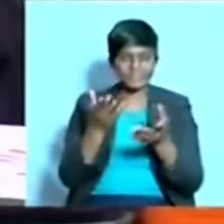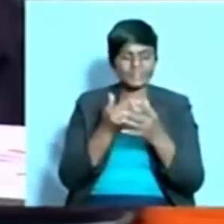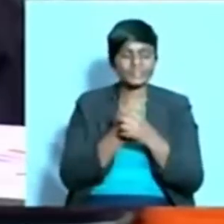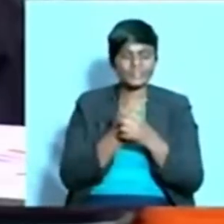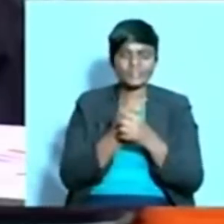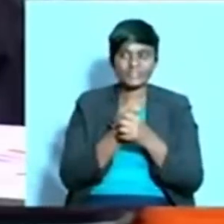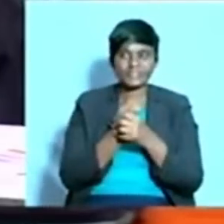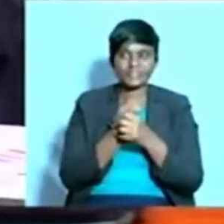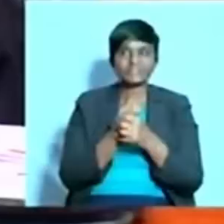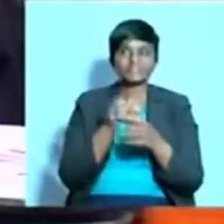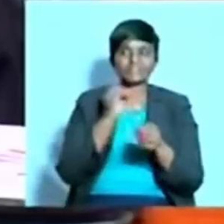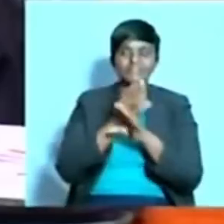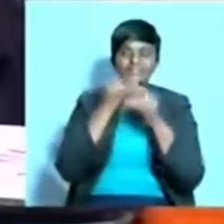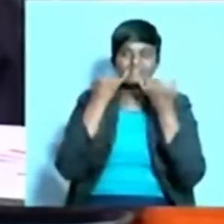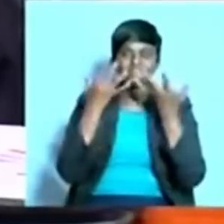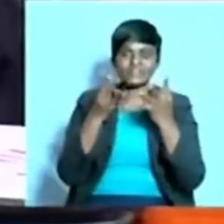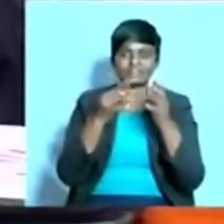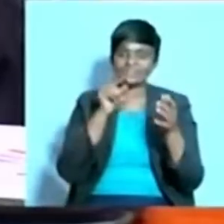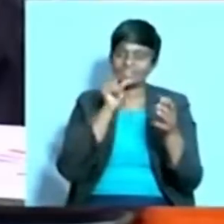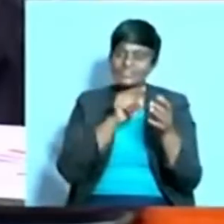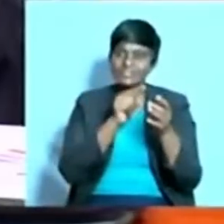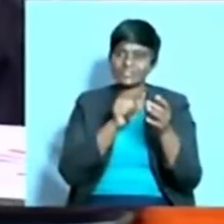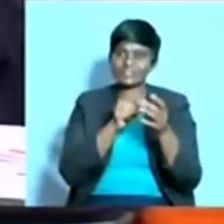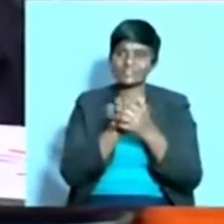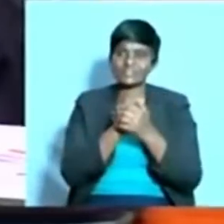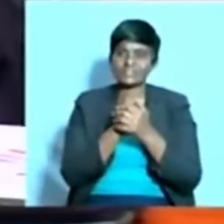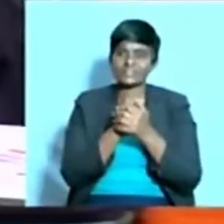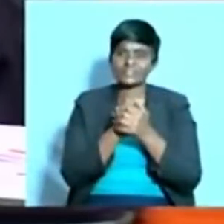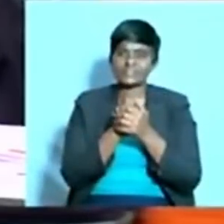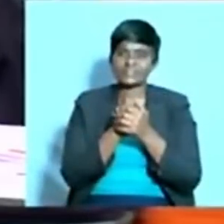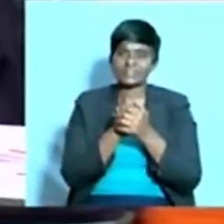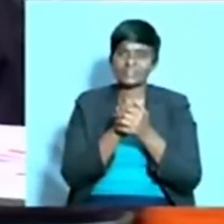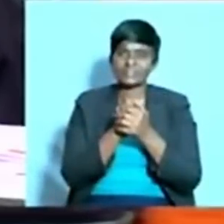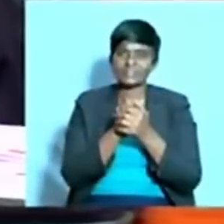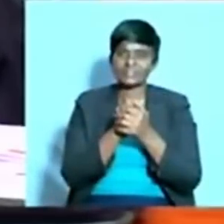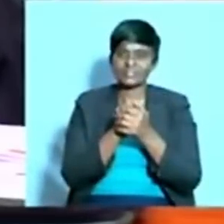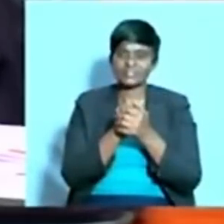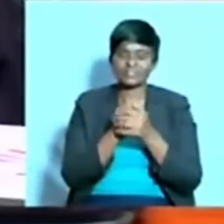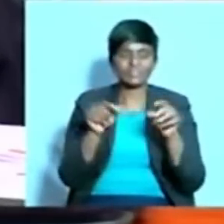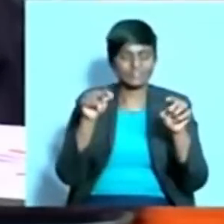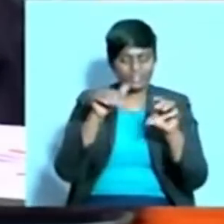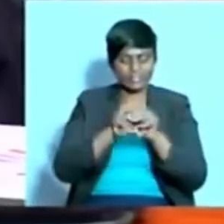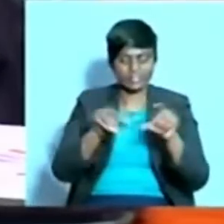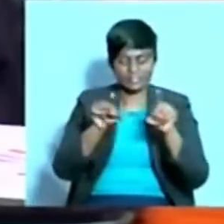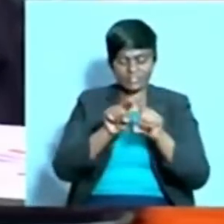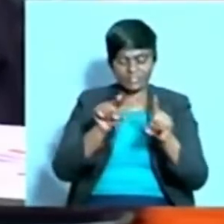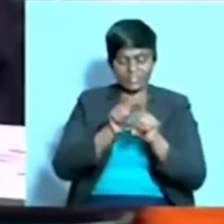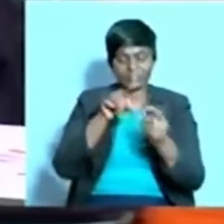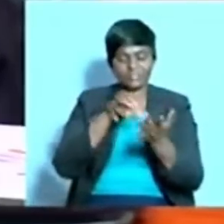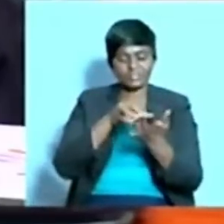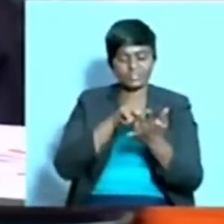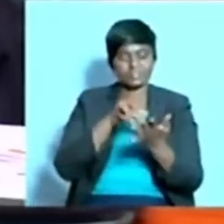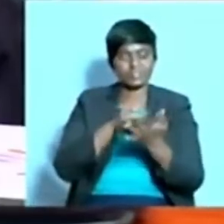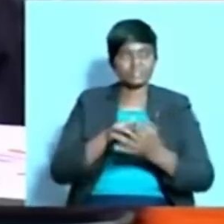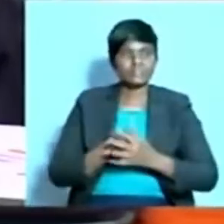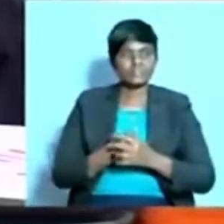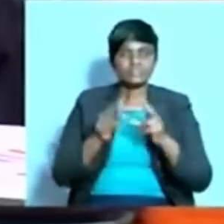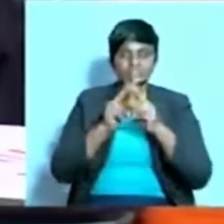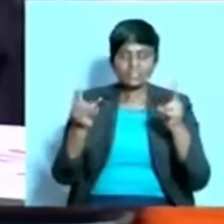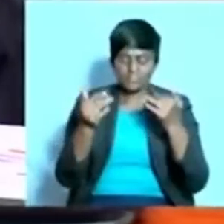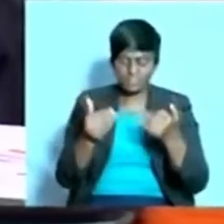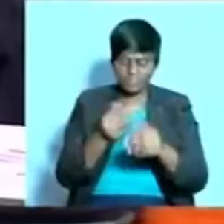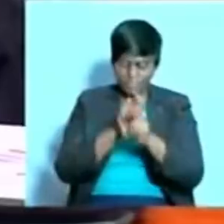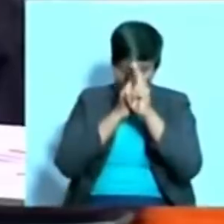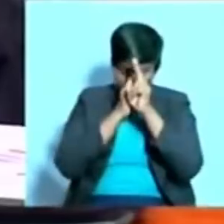I've already ruled on this point of order or on the same matter. So,